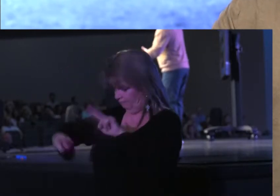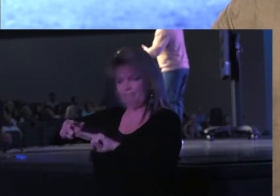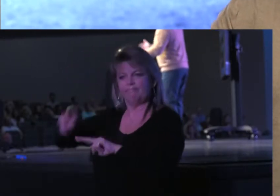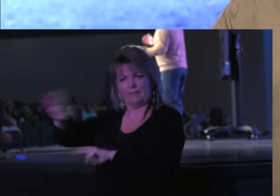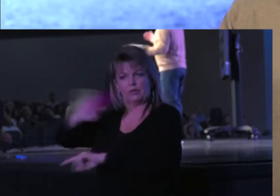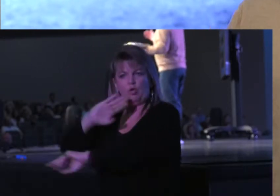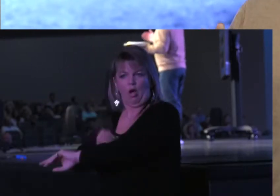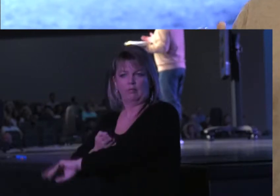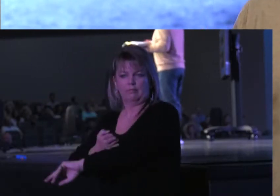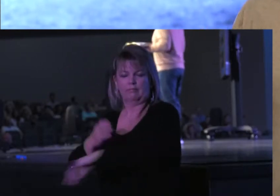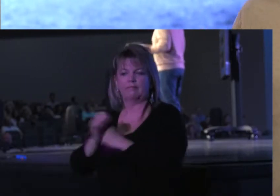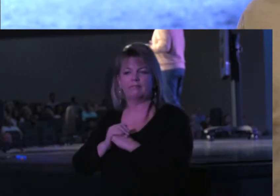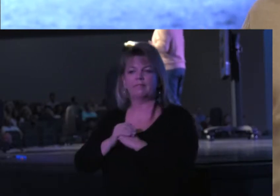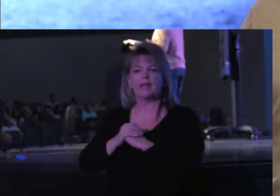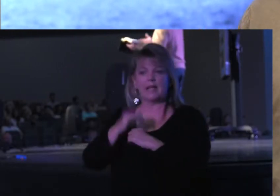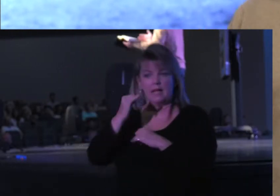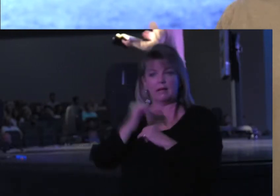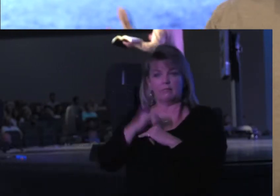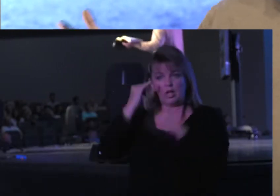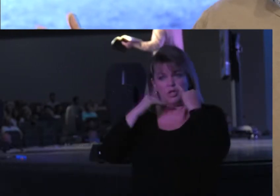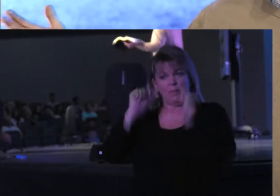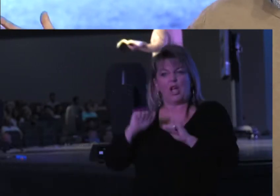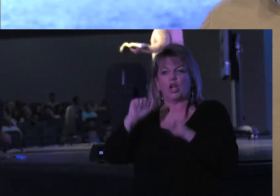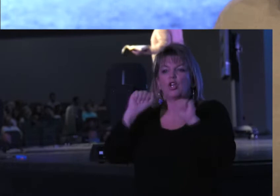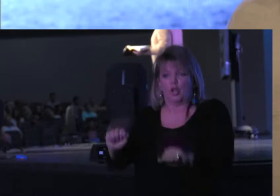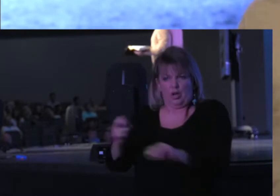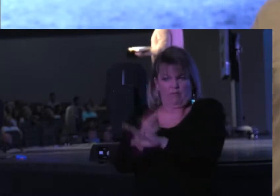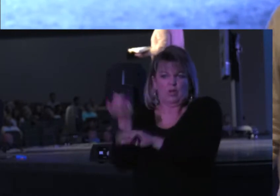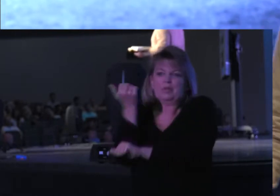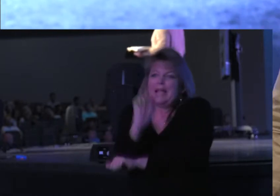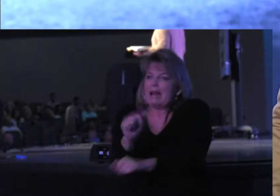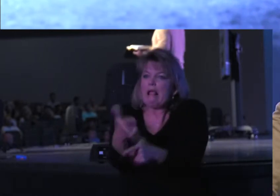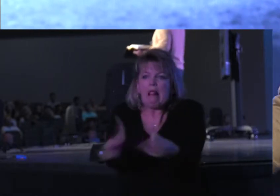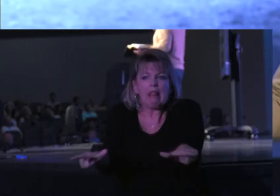girls. Jeremiah could have used any language he wanted.